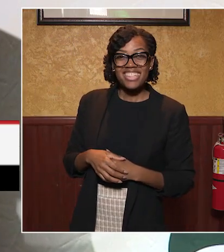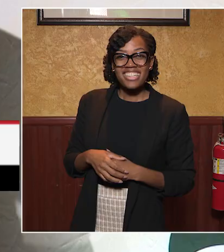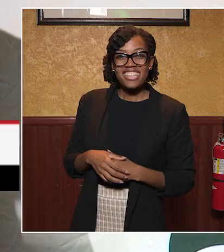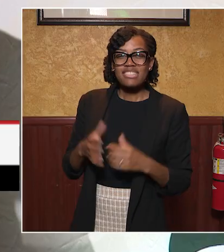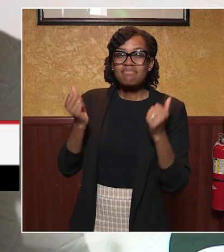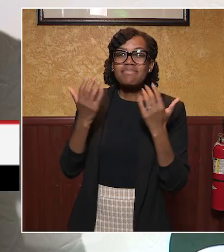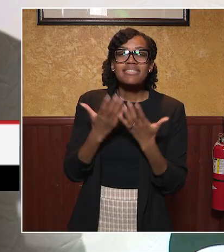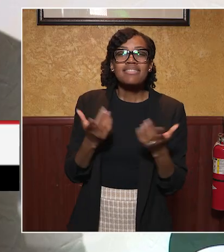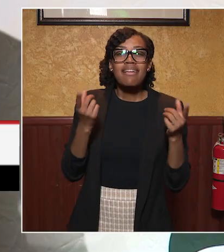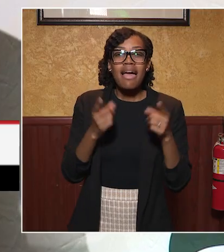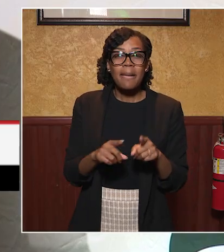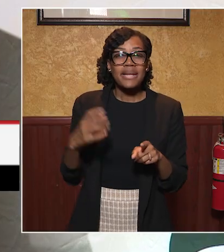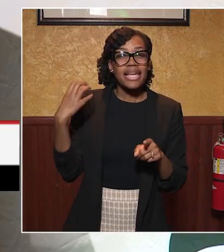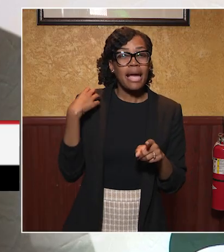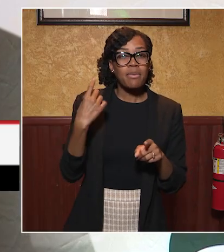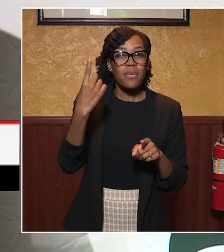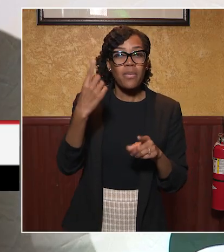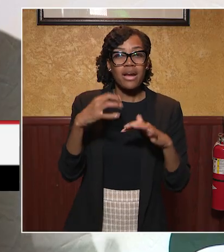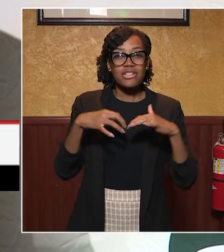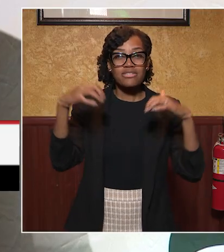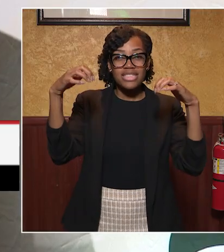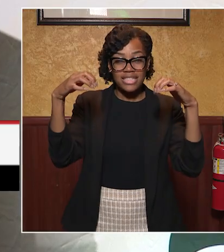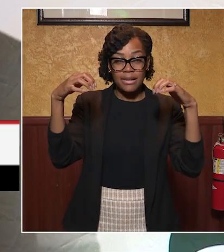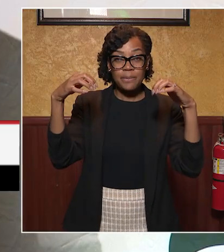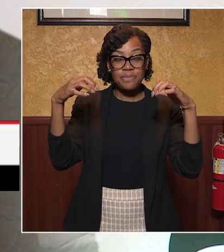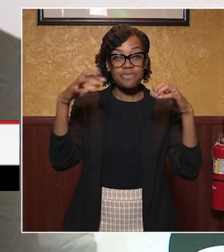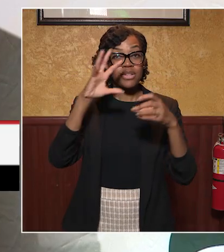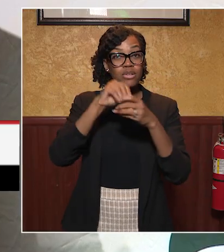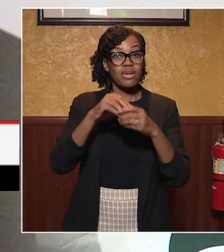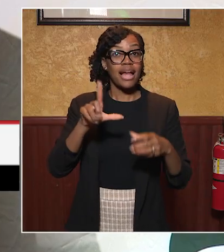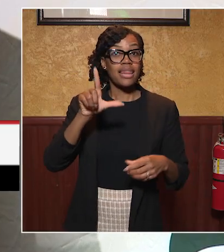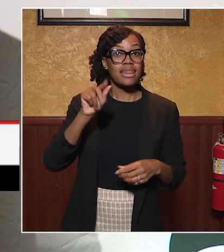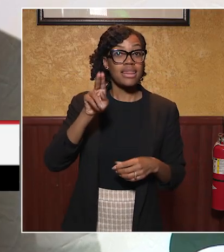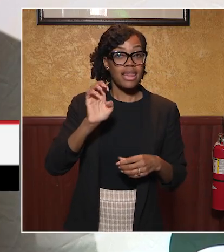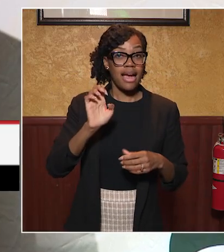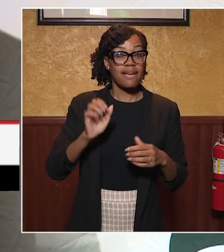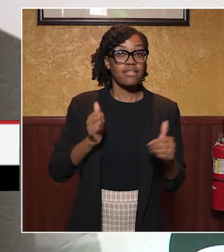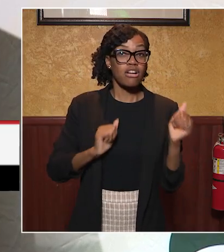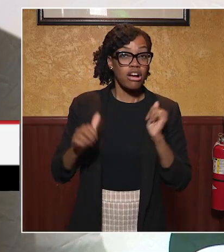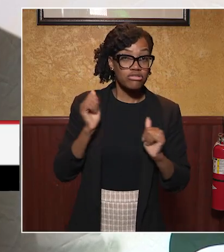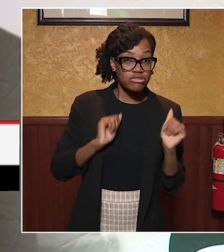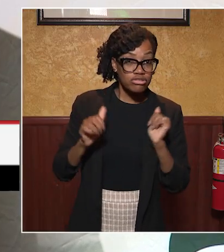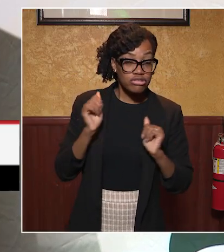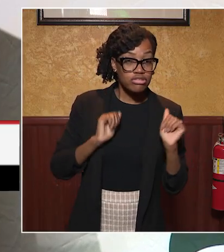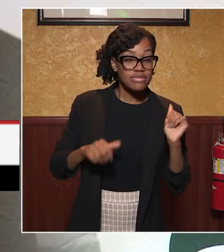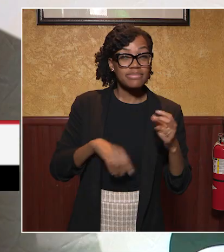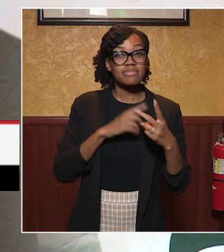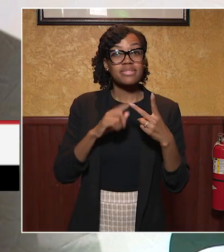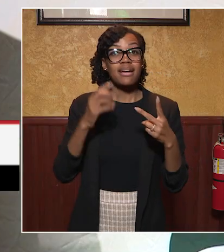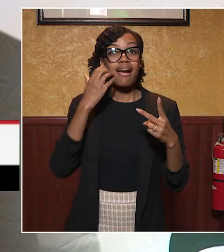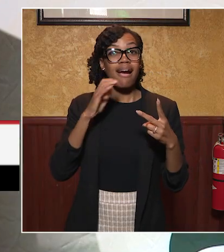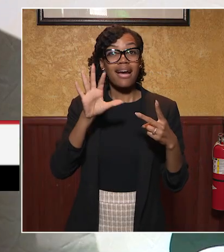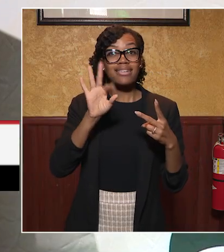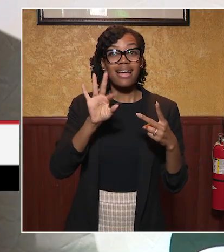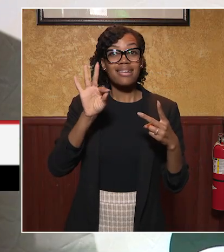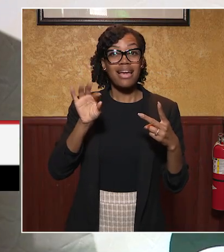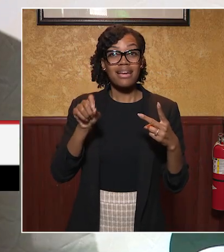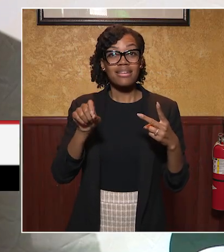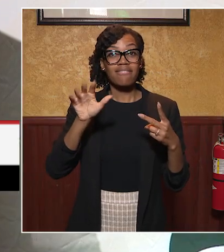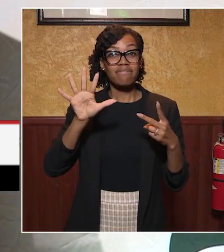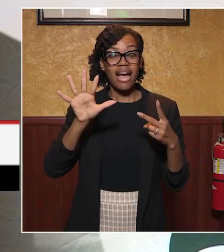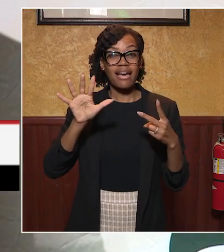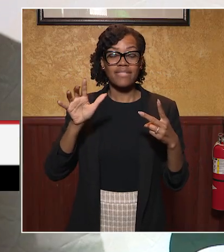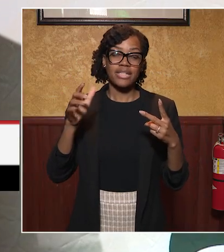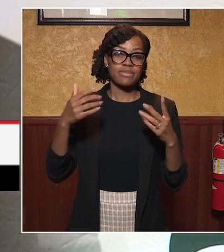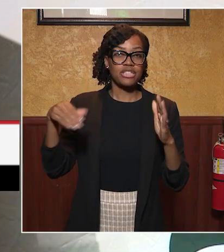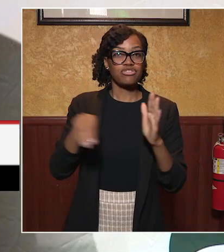events happening at the Capital One Arena, including a live concert by Andrea Bocelli. We have the Hot 99.5 Jingle Ball, as